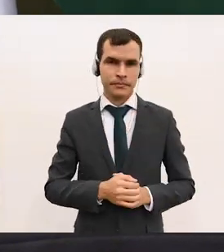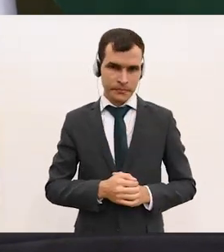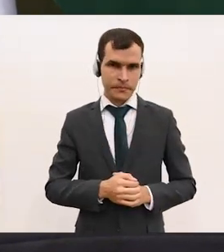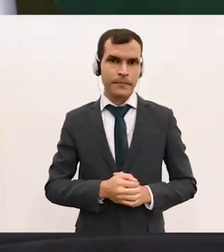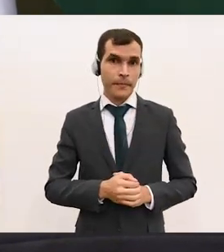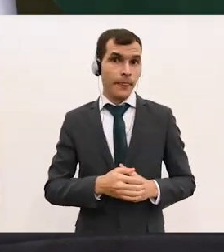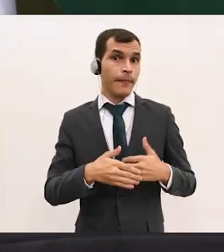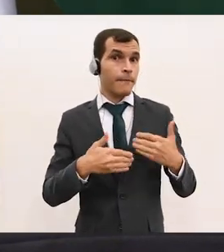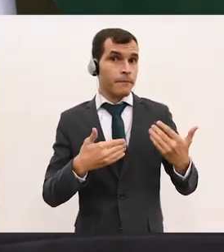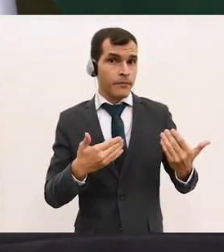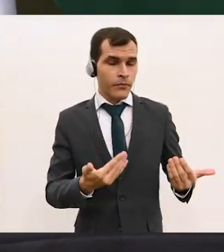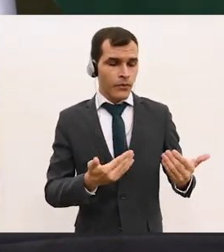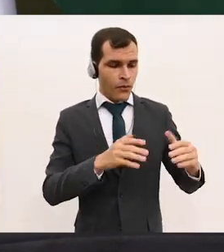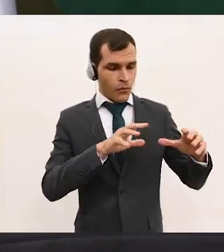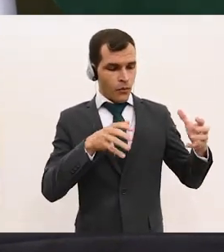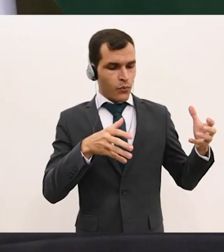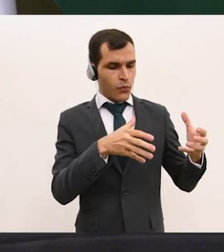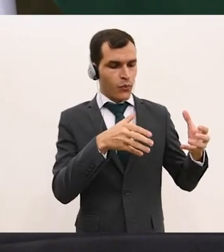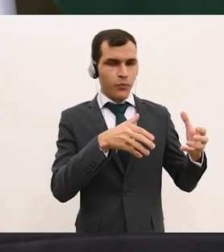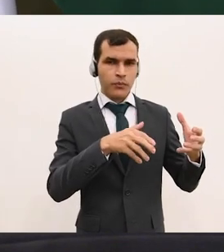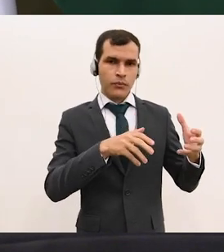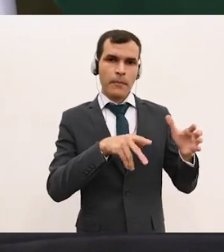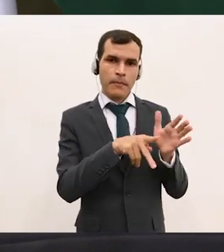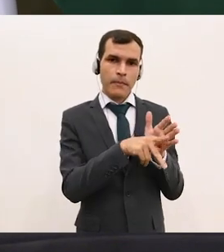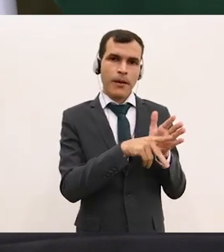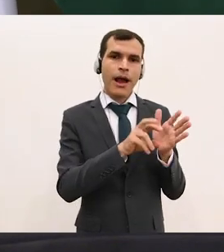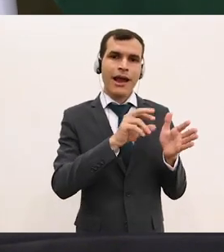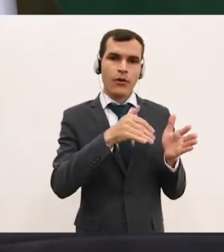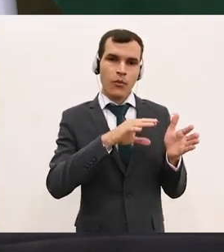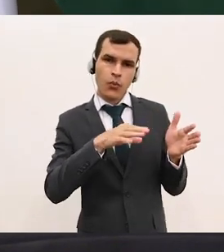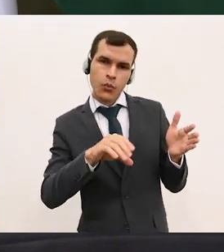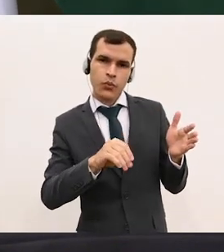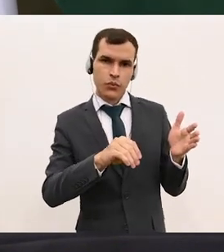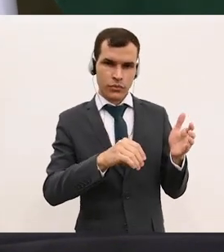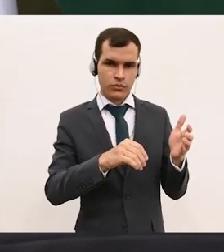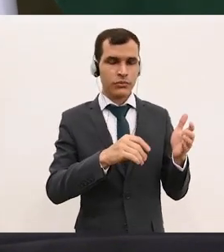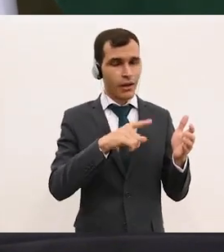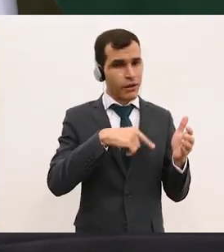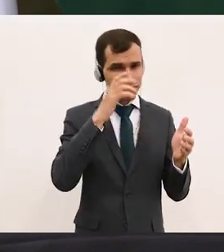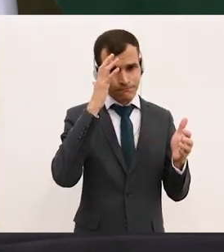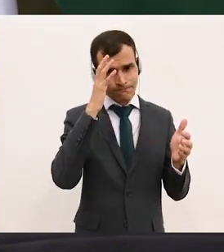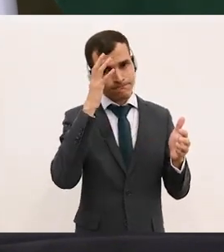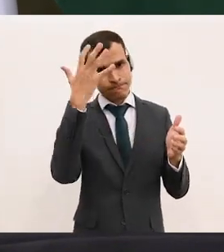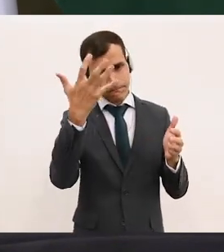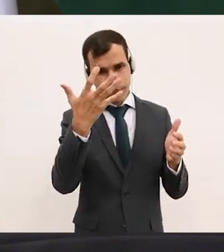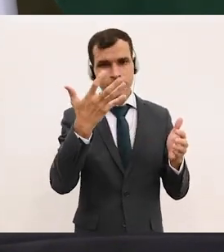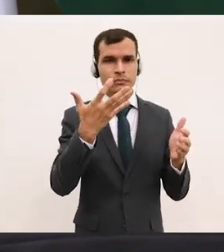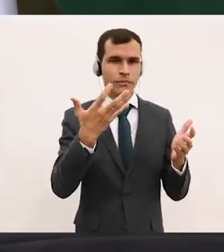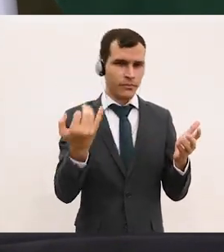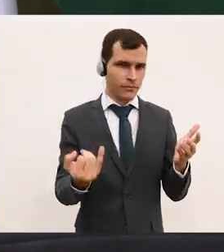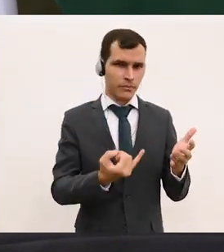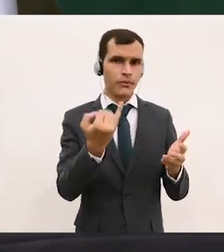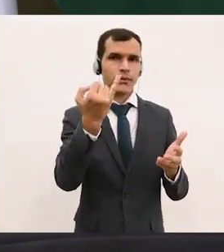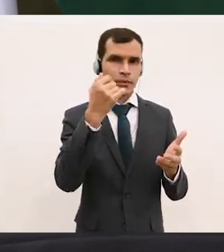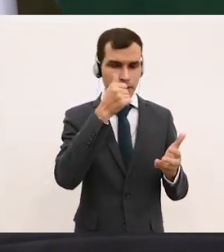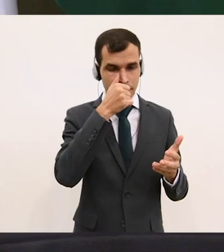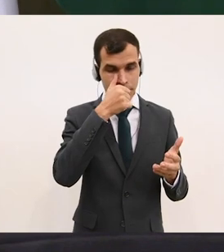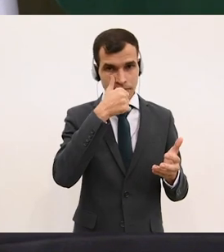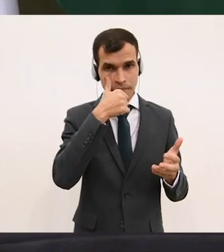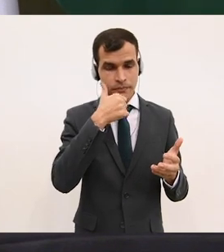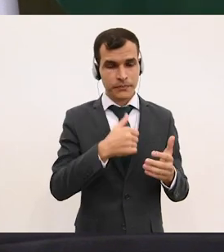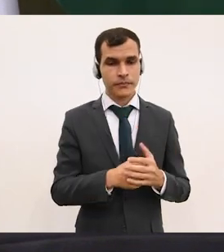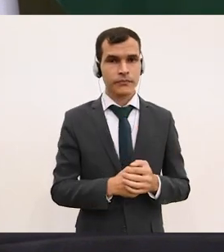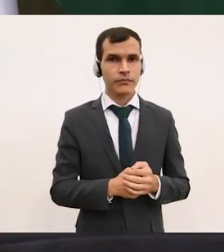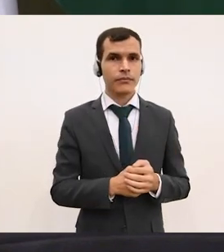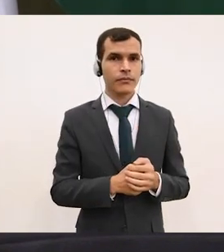the dispute settlement system, I should say, of which the appellate body is part of it. It's critical to the WTO, and